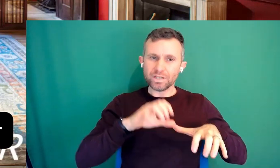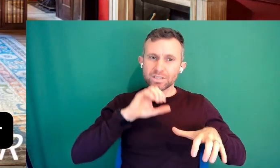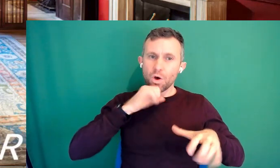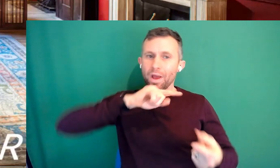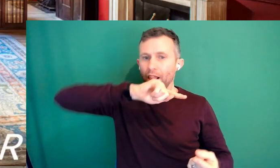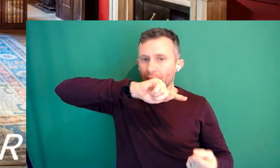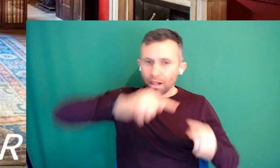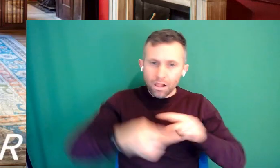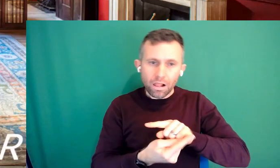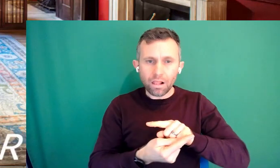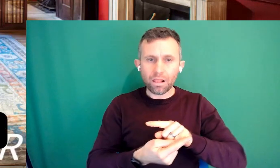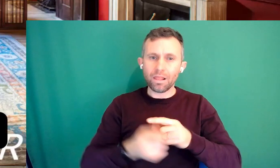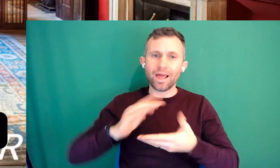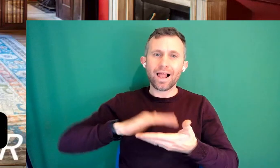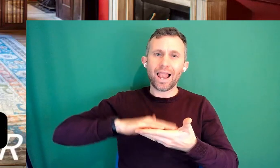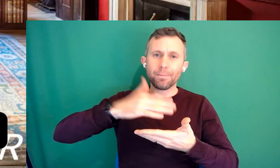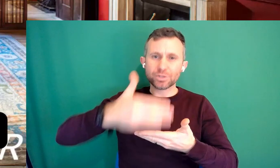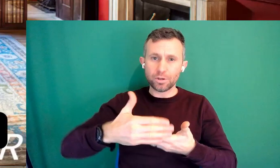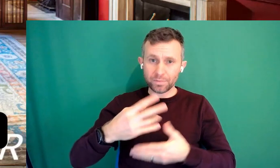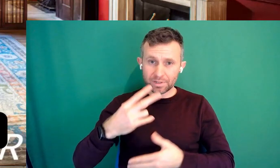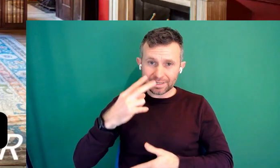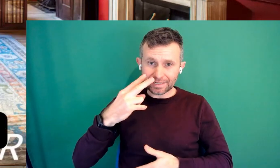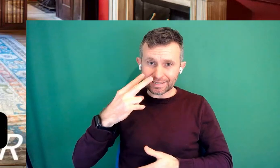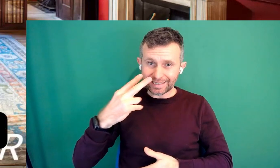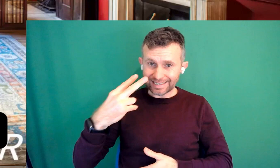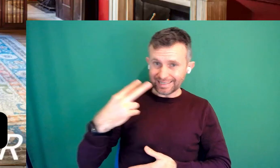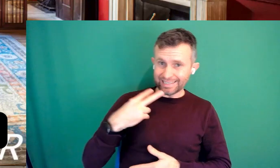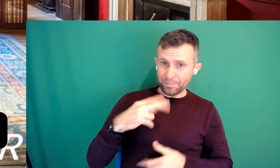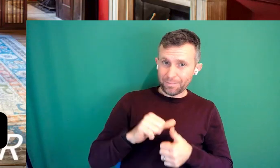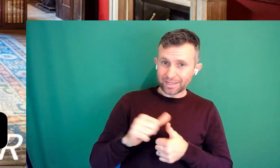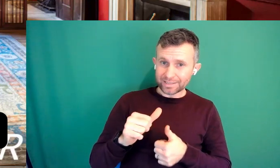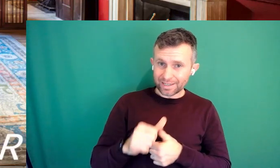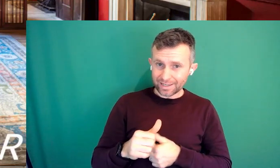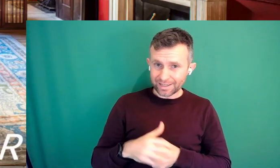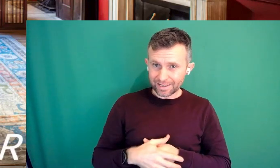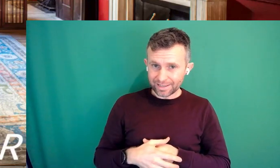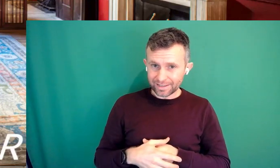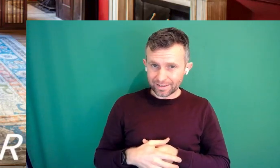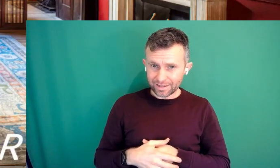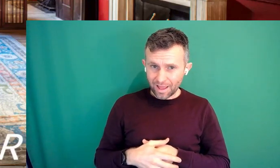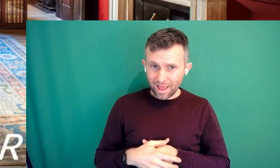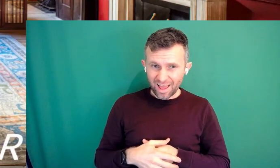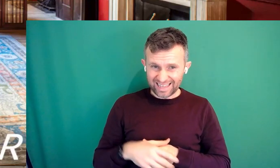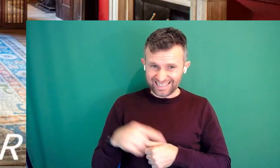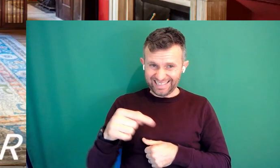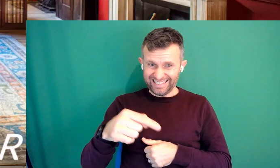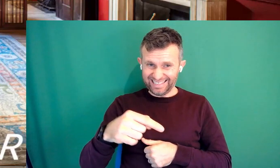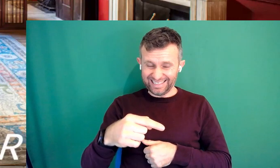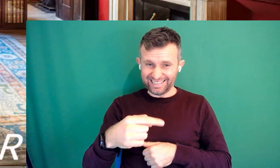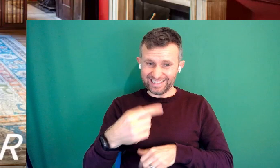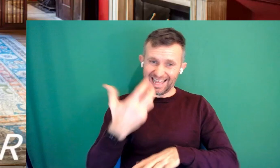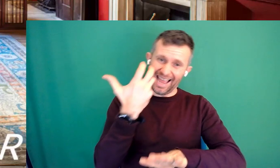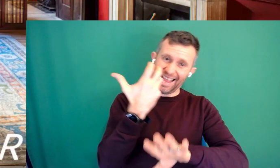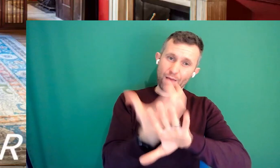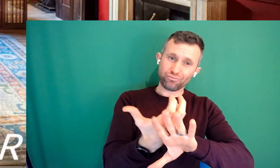maker. Soane wanting every aspect of his house to be exactly as he wanted.